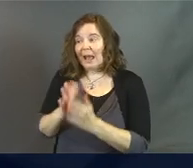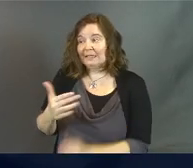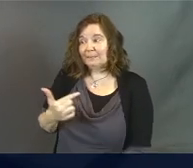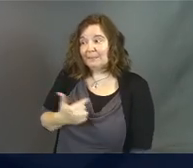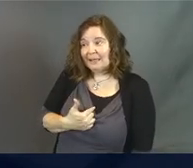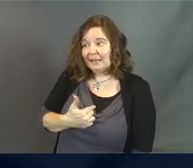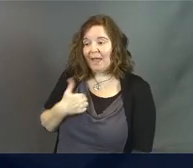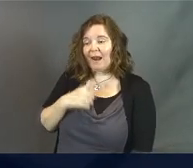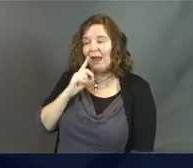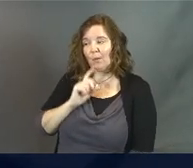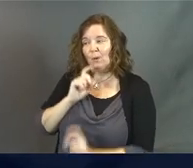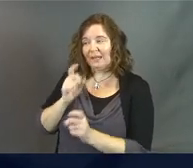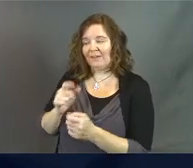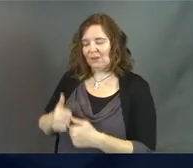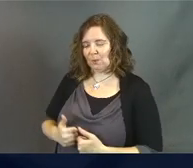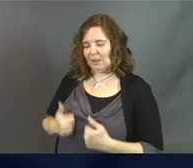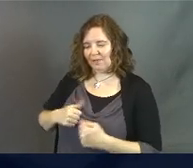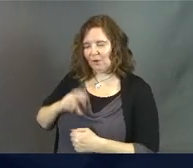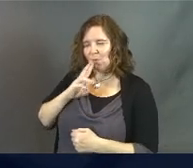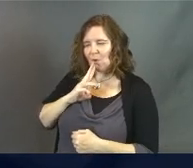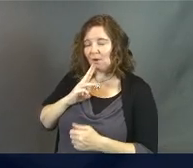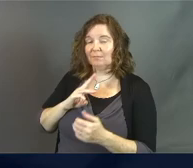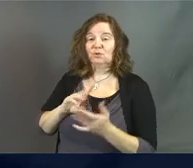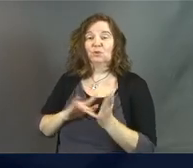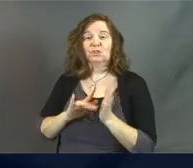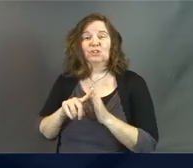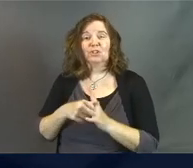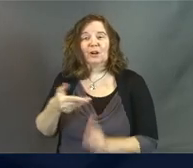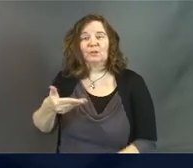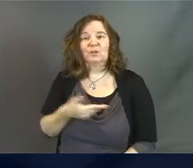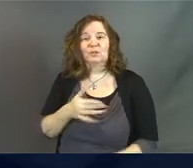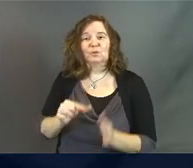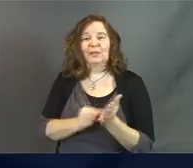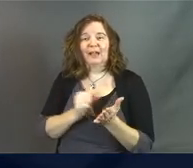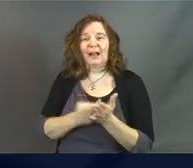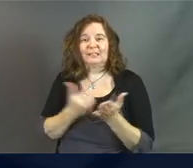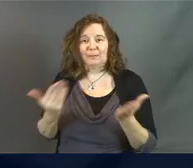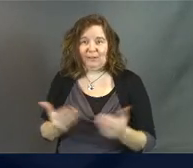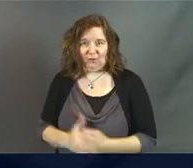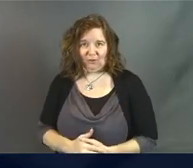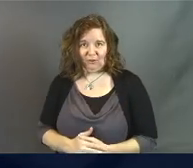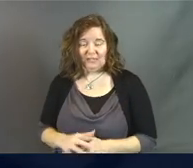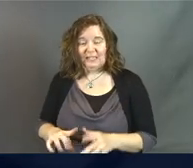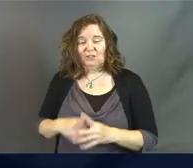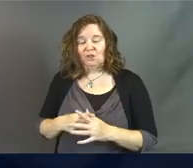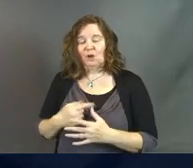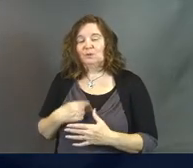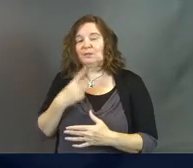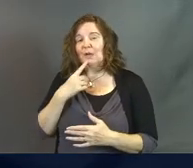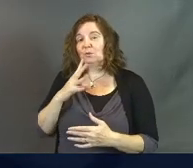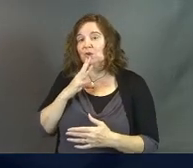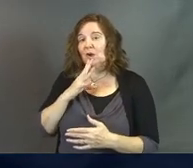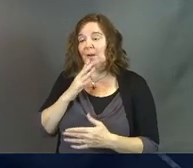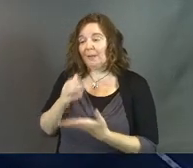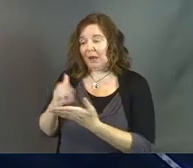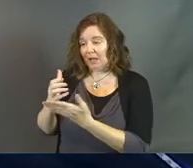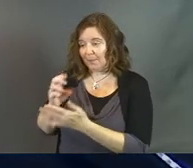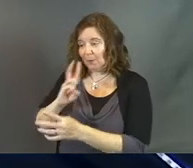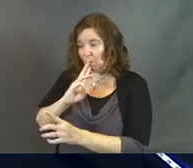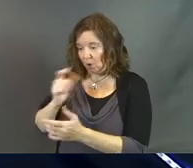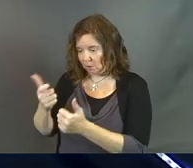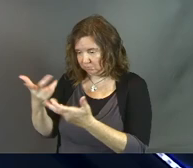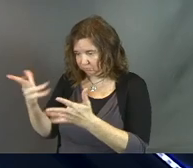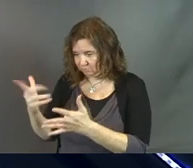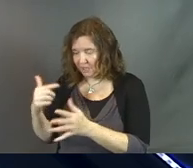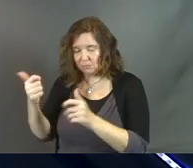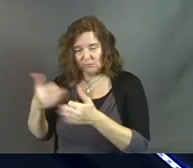me, and I would give you living water. Jesus is starting to introduce the gospel here. He's starting to say, we're talking about a cup, and there's water,